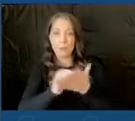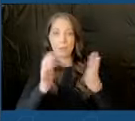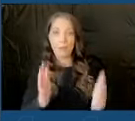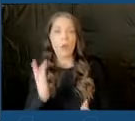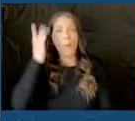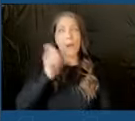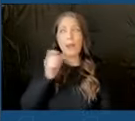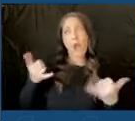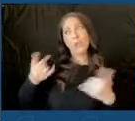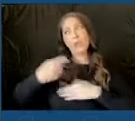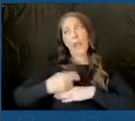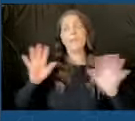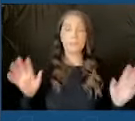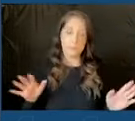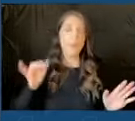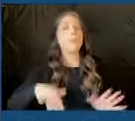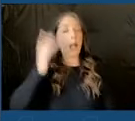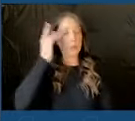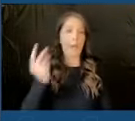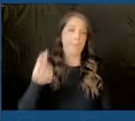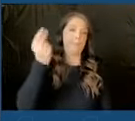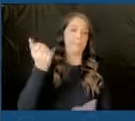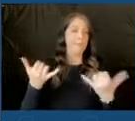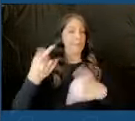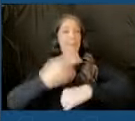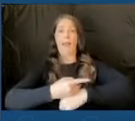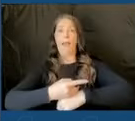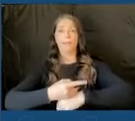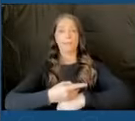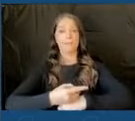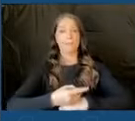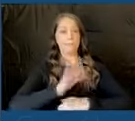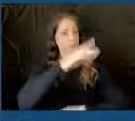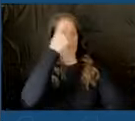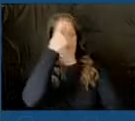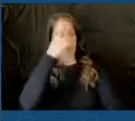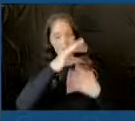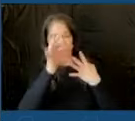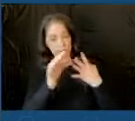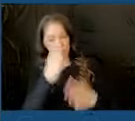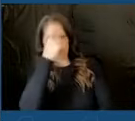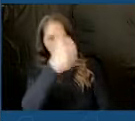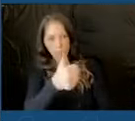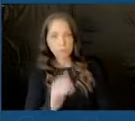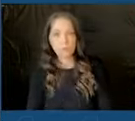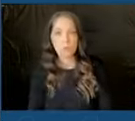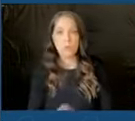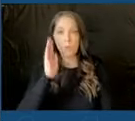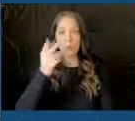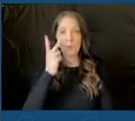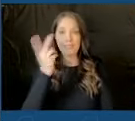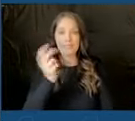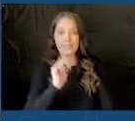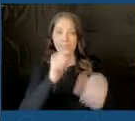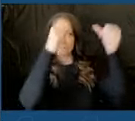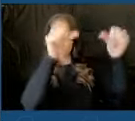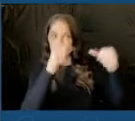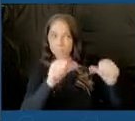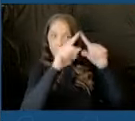why it is immediate. It is effective right now. If someone takes the subway, they'll see the new signs as we speak, I